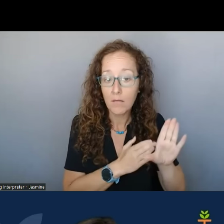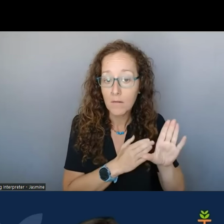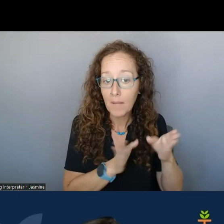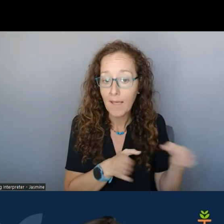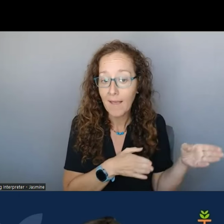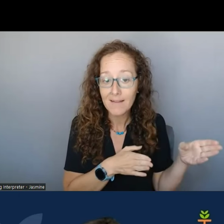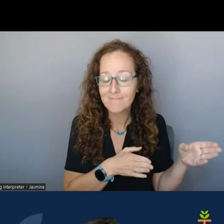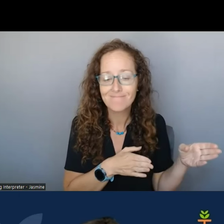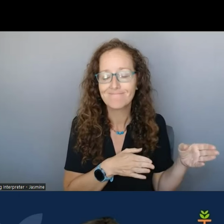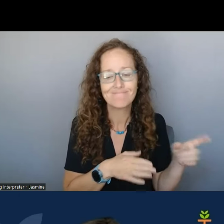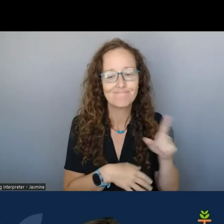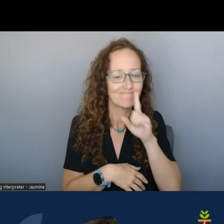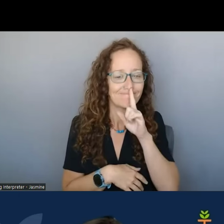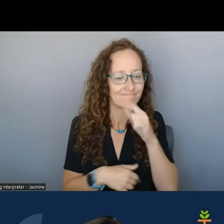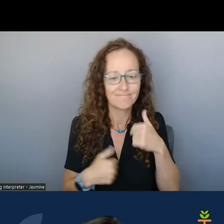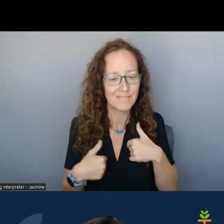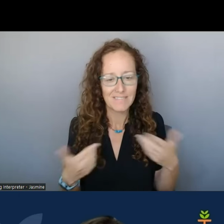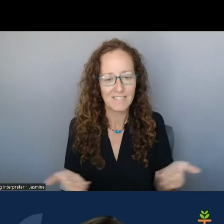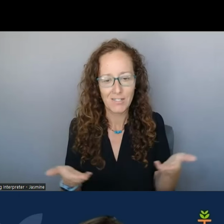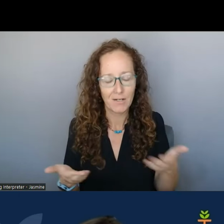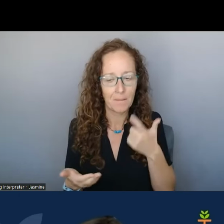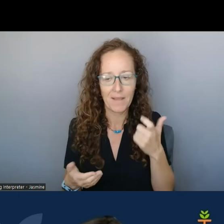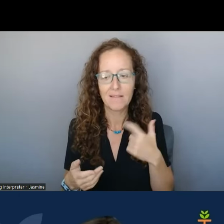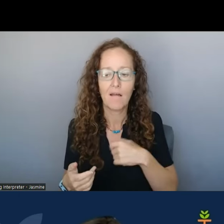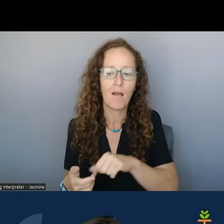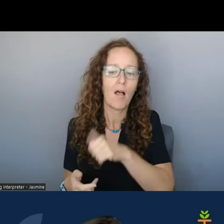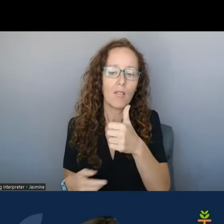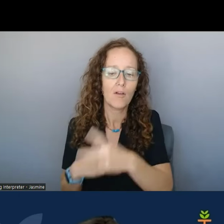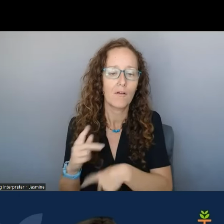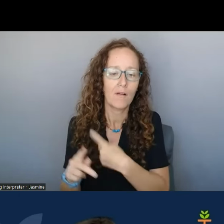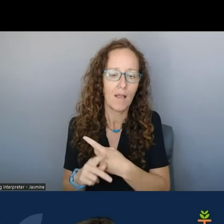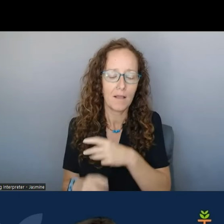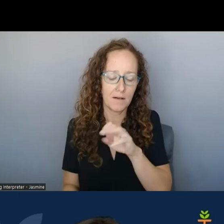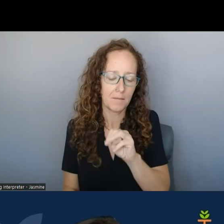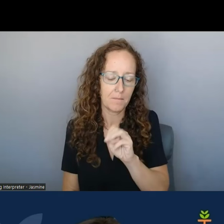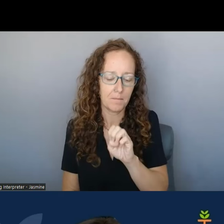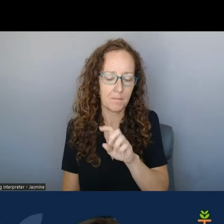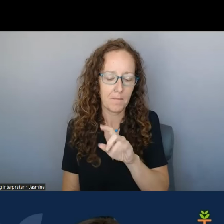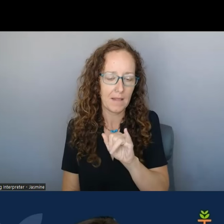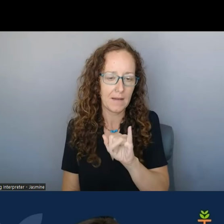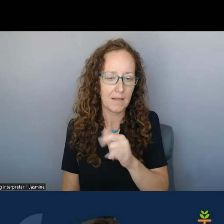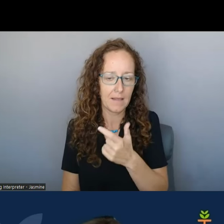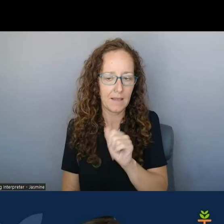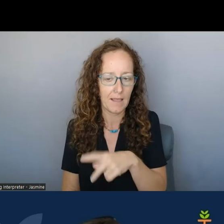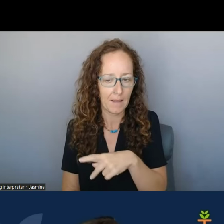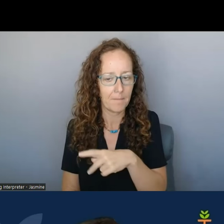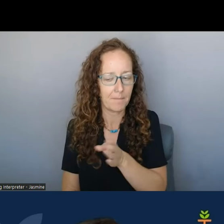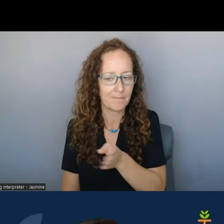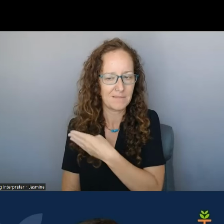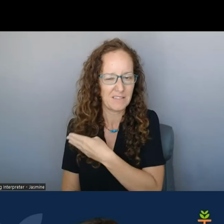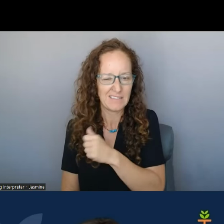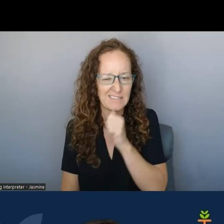called a supplemental plan. So in terms of this presentation, you won't hear me connect supplement to Advantage